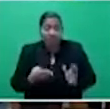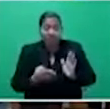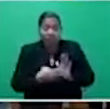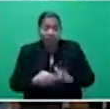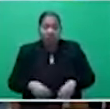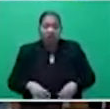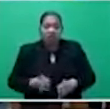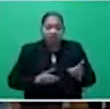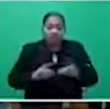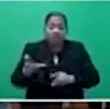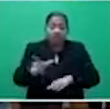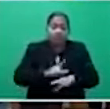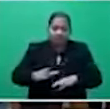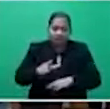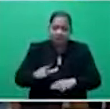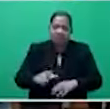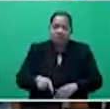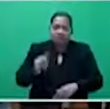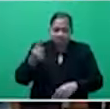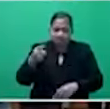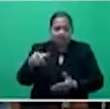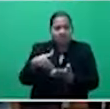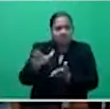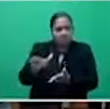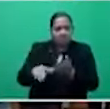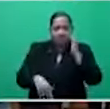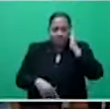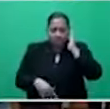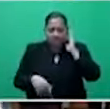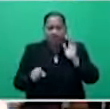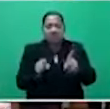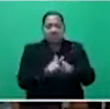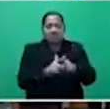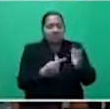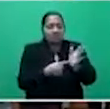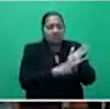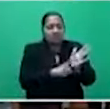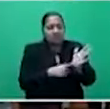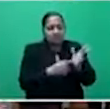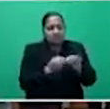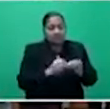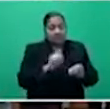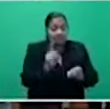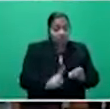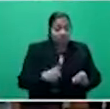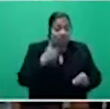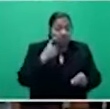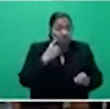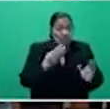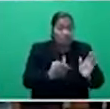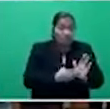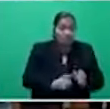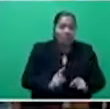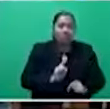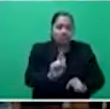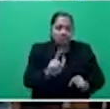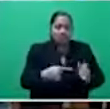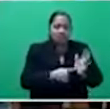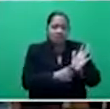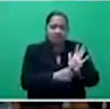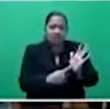time. Same thing with TLTB. Electricity, water, mortgage, TLTB management.